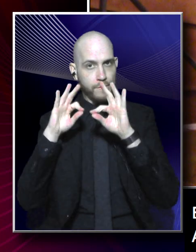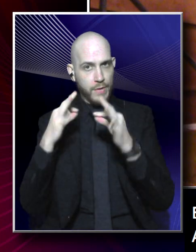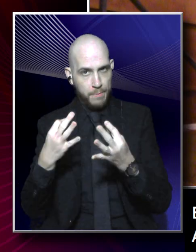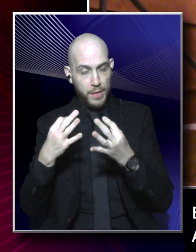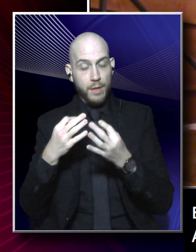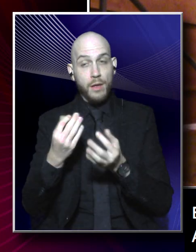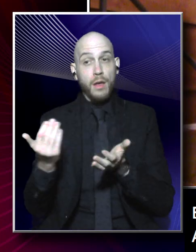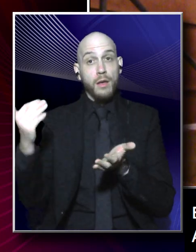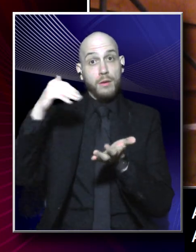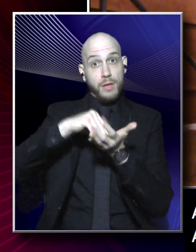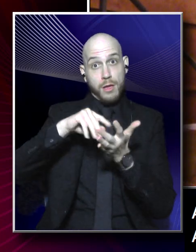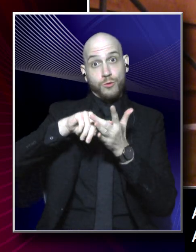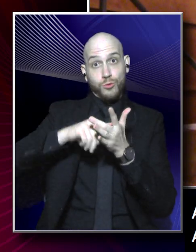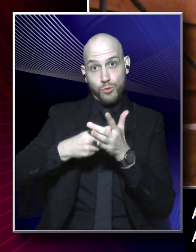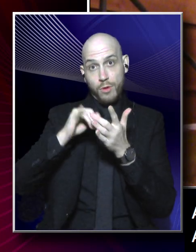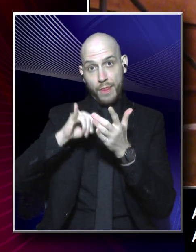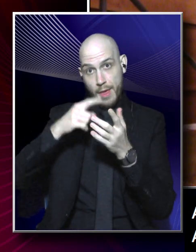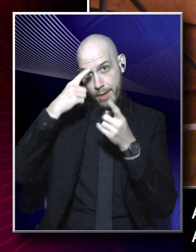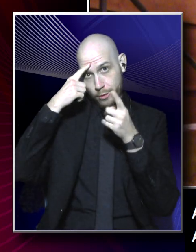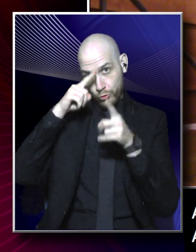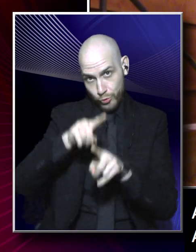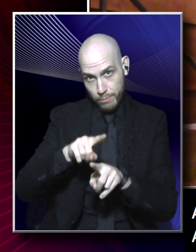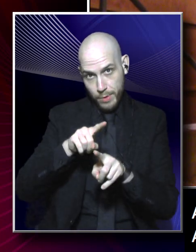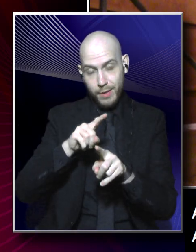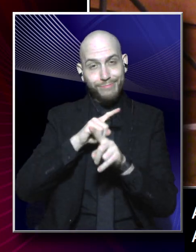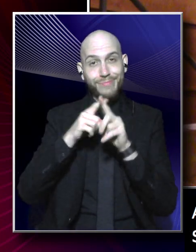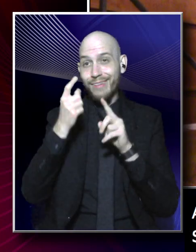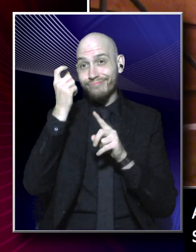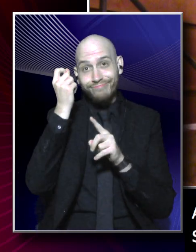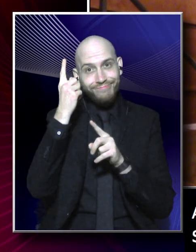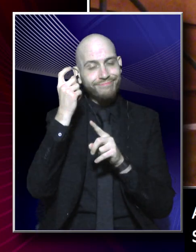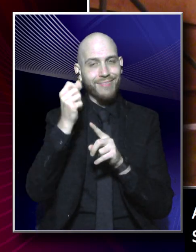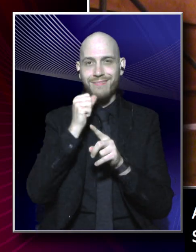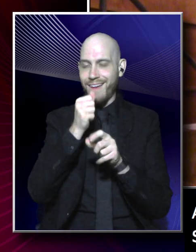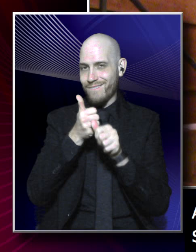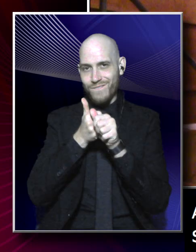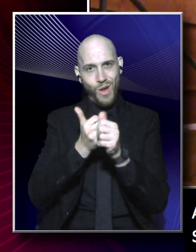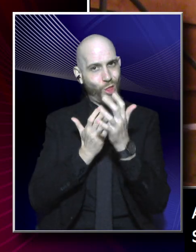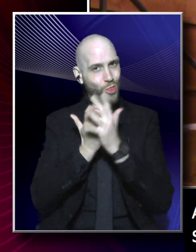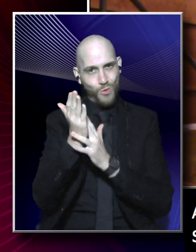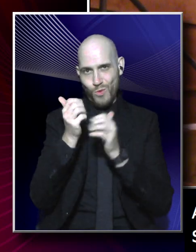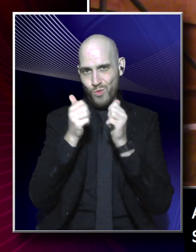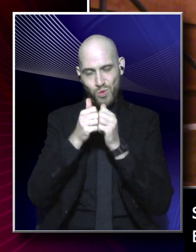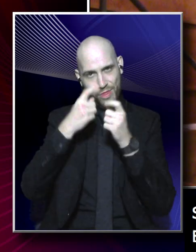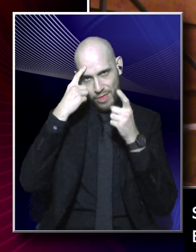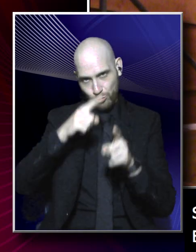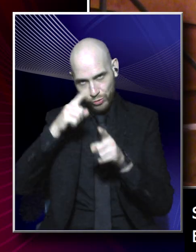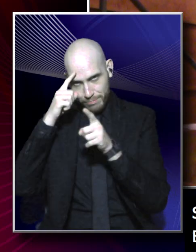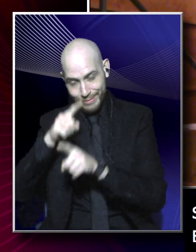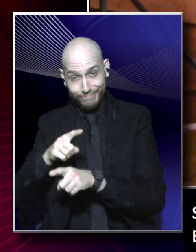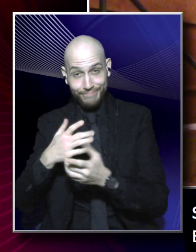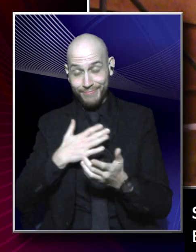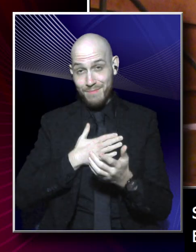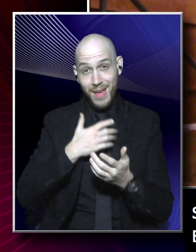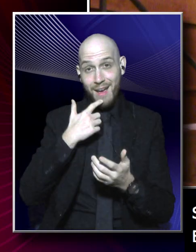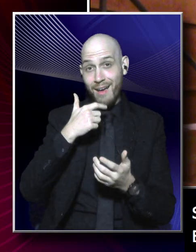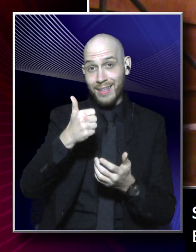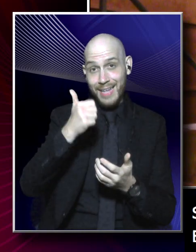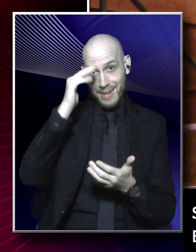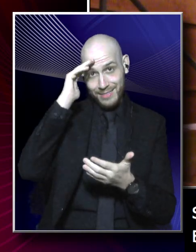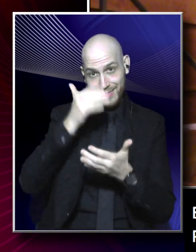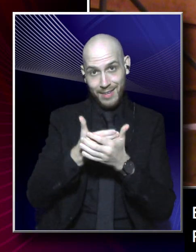by ASDB to our school board and superintendent that have not been followed through. My 10-year-old son has received Braille services from this agency